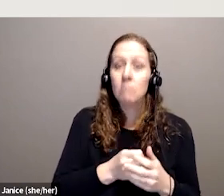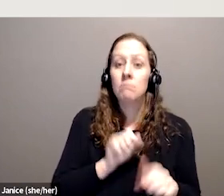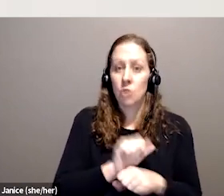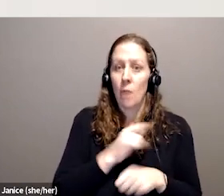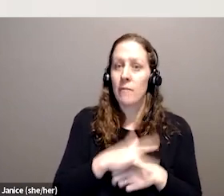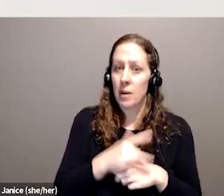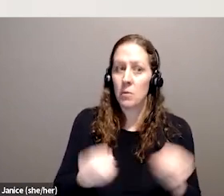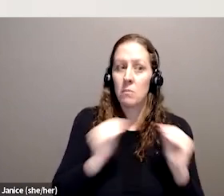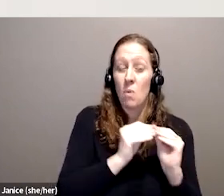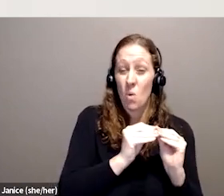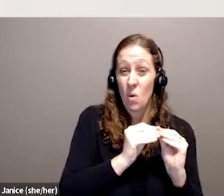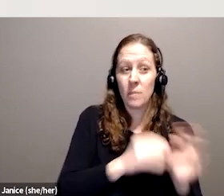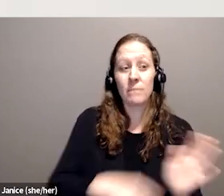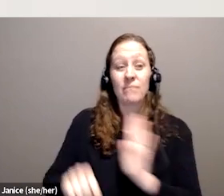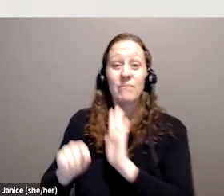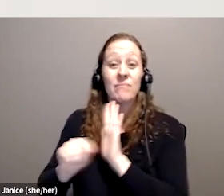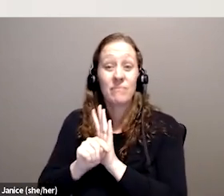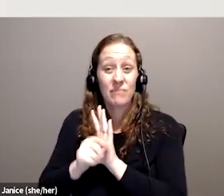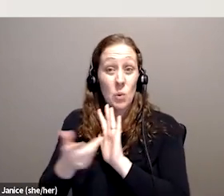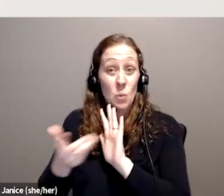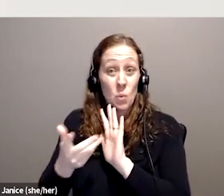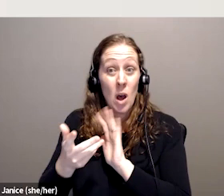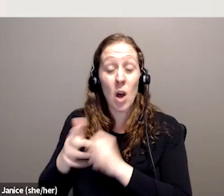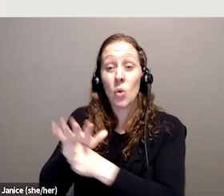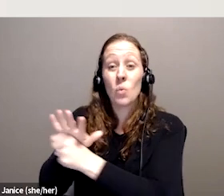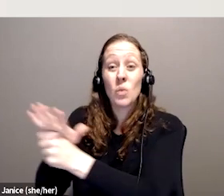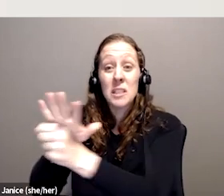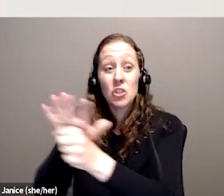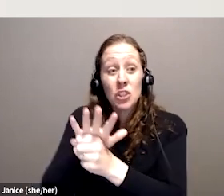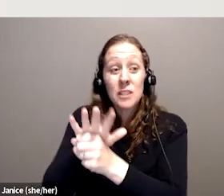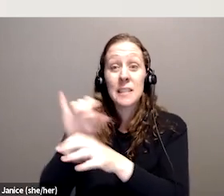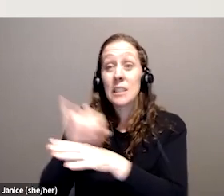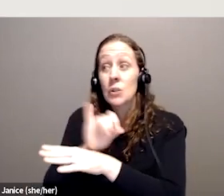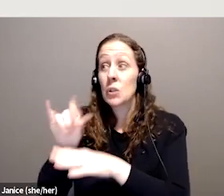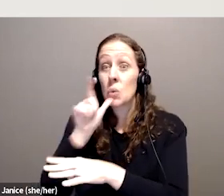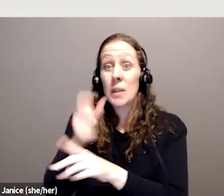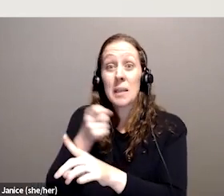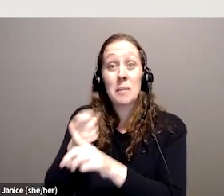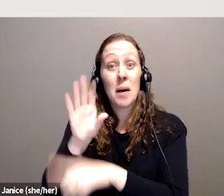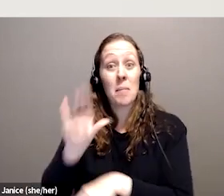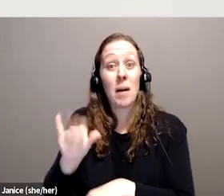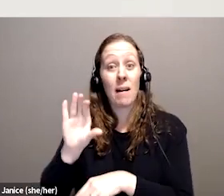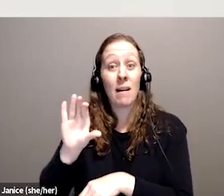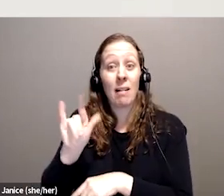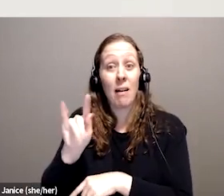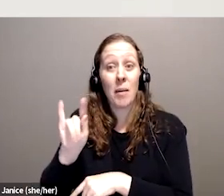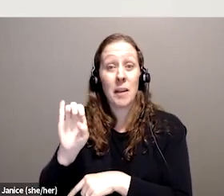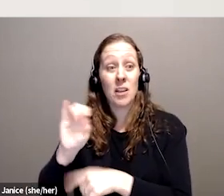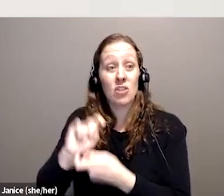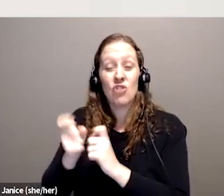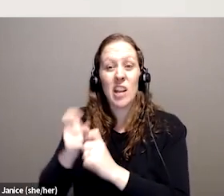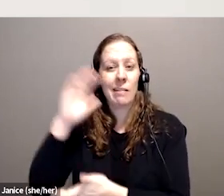The negatives include job loss in regions or industries affected by climate change,